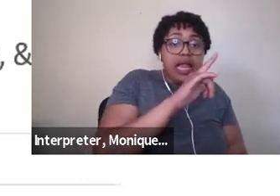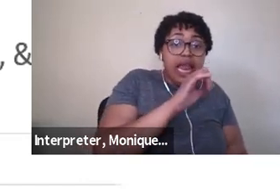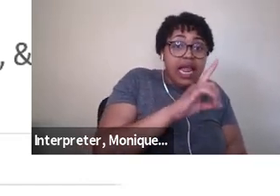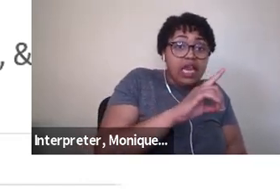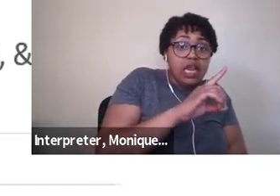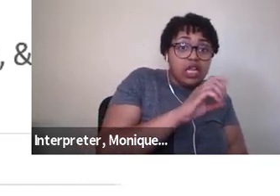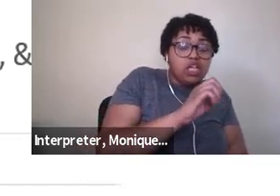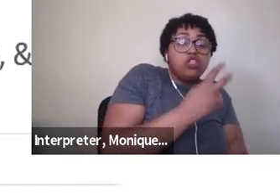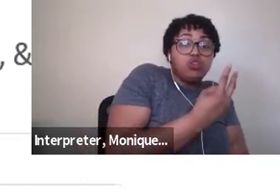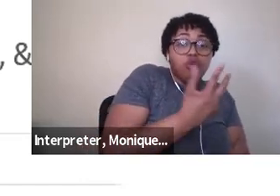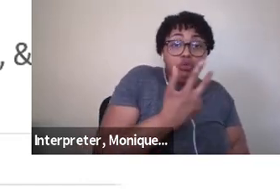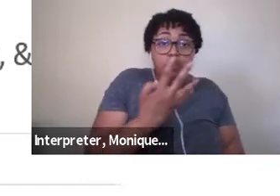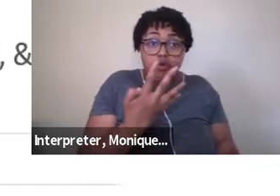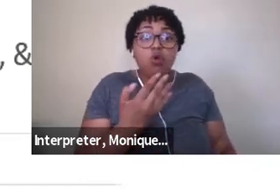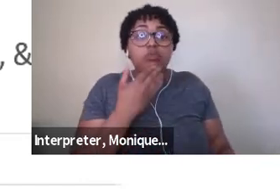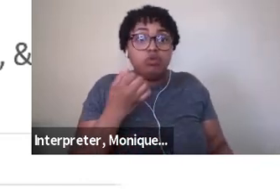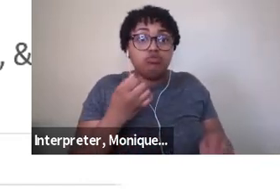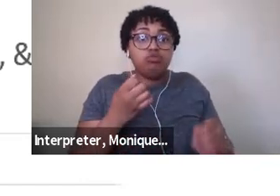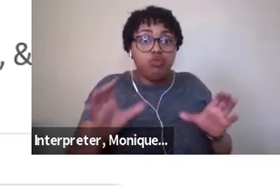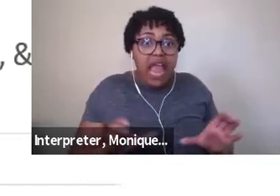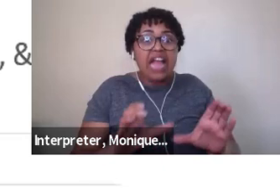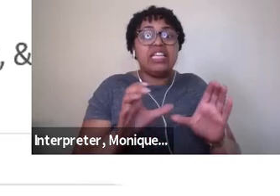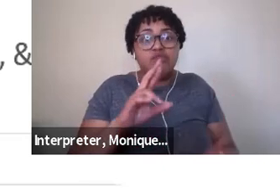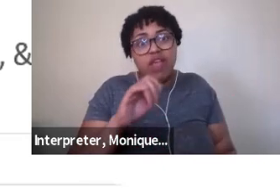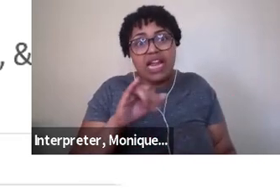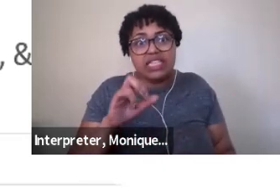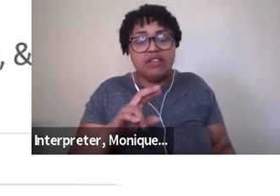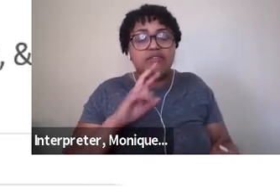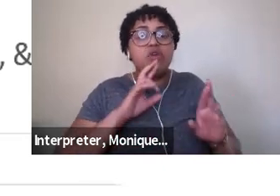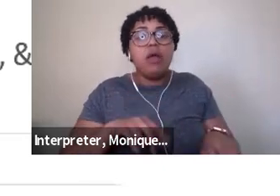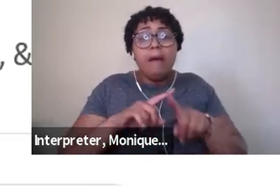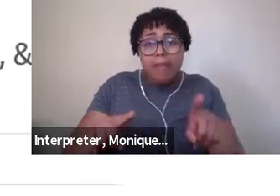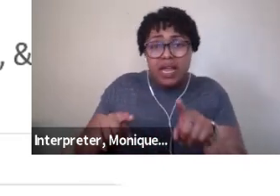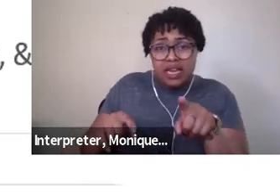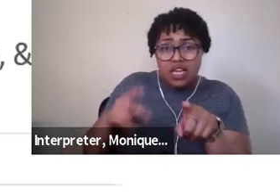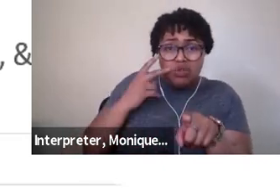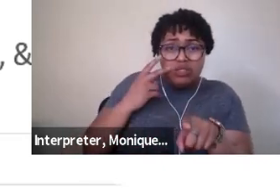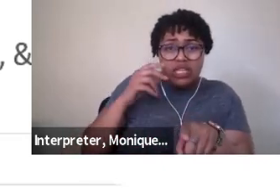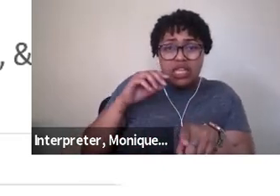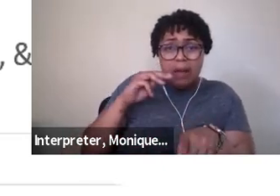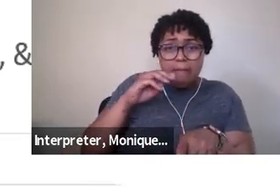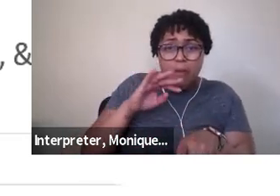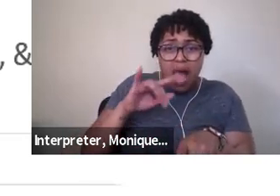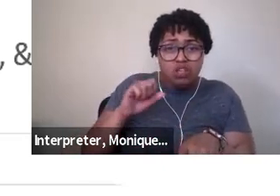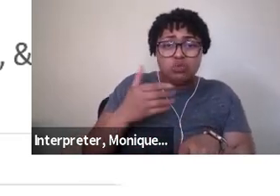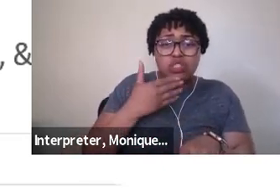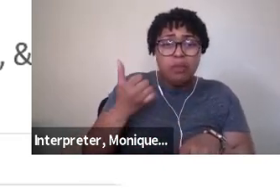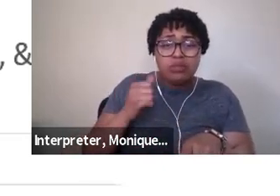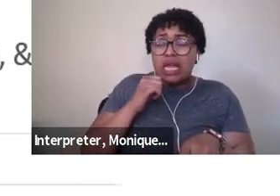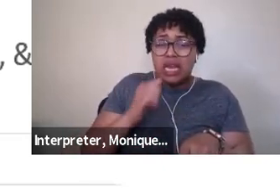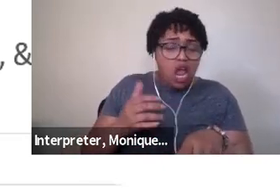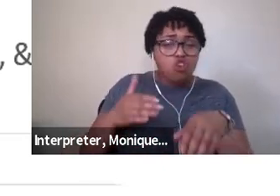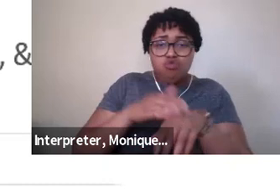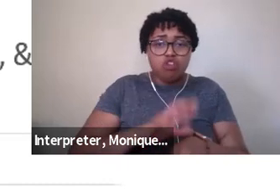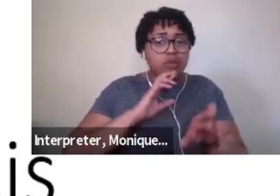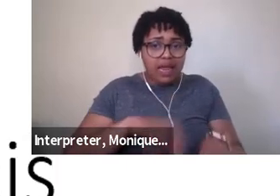that Mobala was actually the least cross-reactive, which kind of goes along with the genetic sequencing and